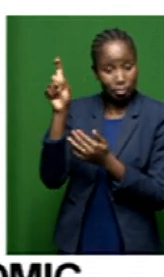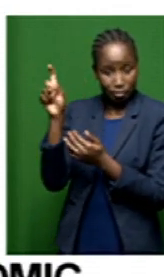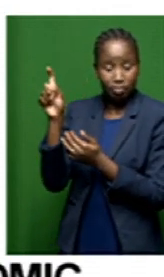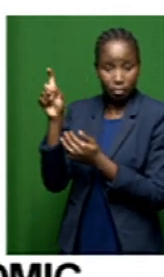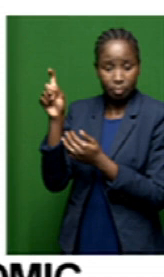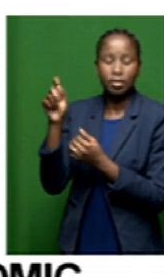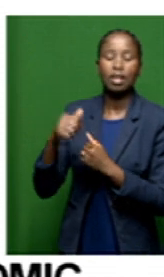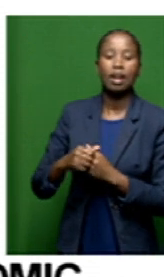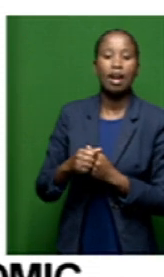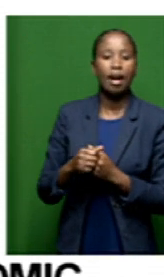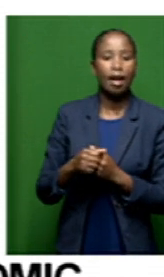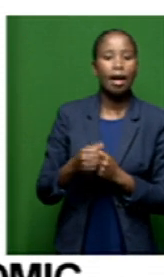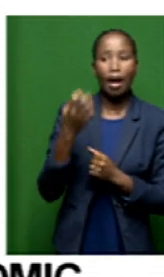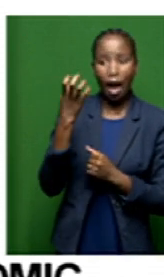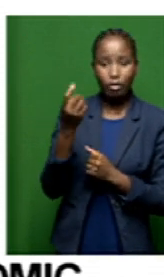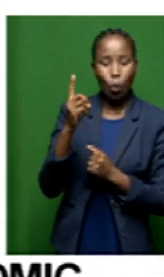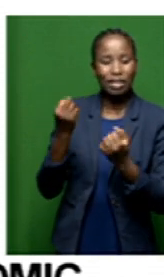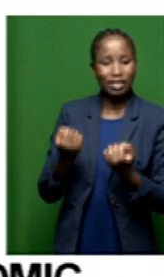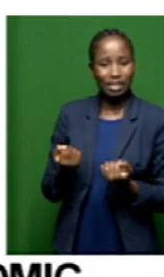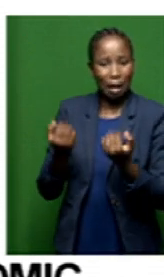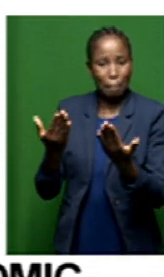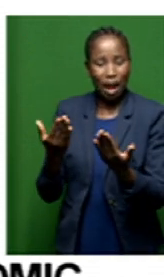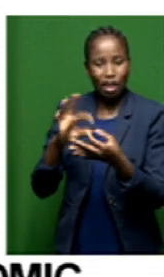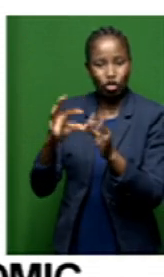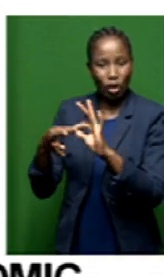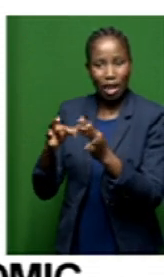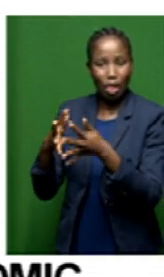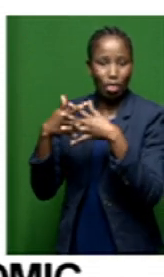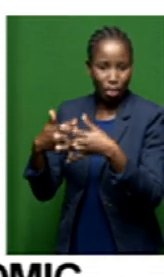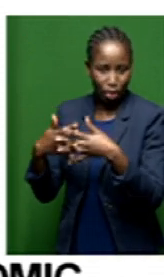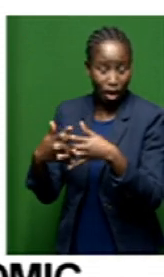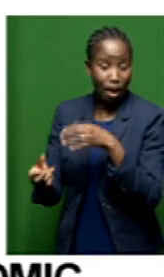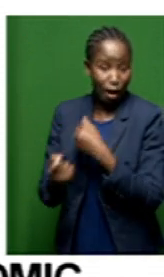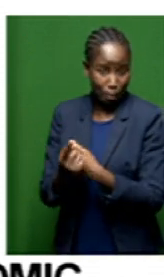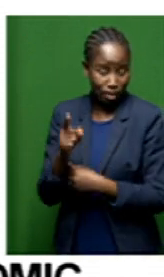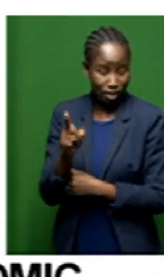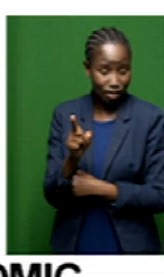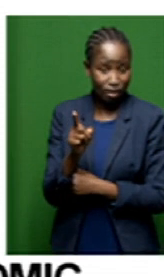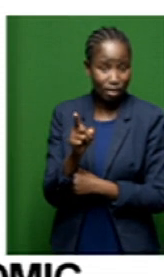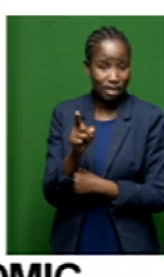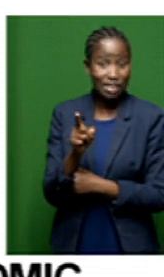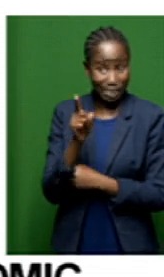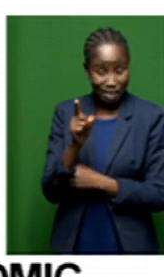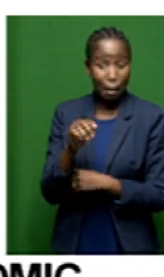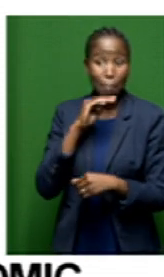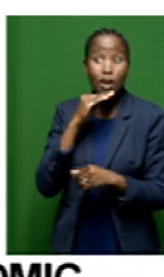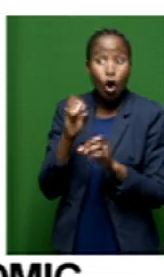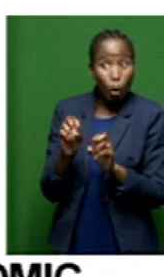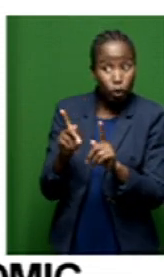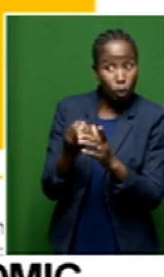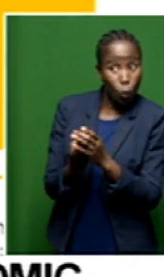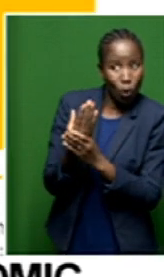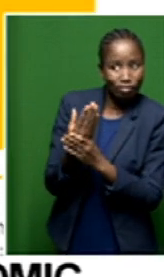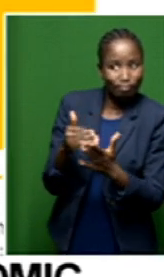I said, is that there is supply chain disruptions that are actually constraining the growth opportunities or the